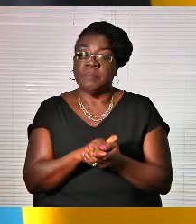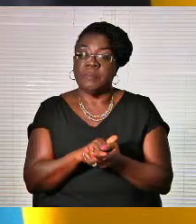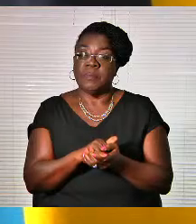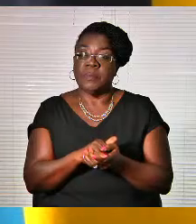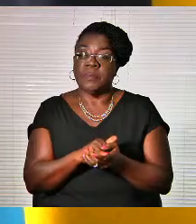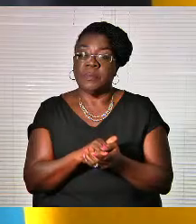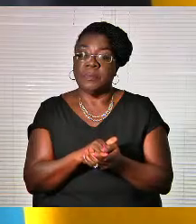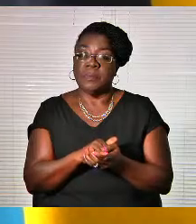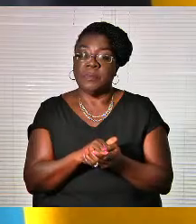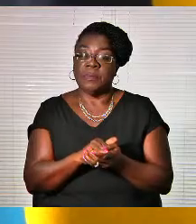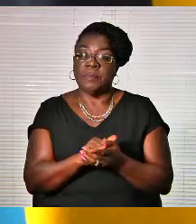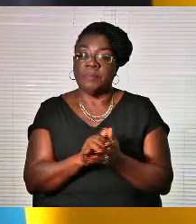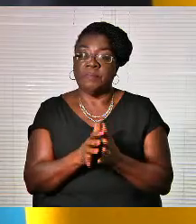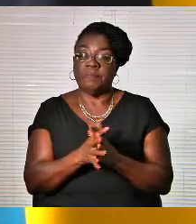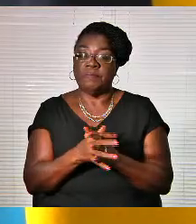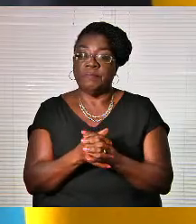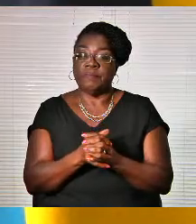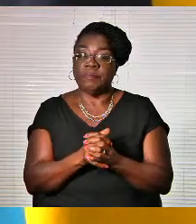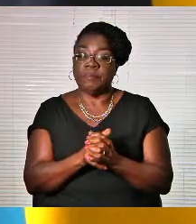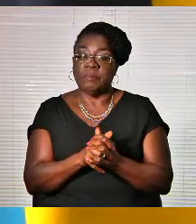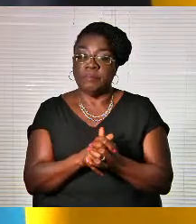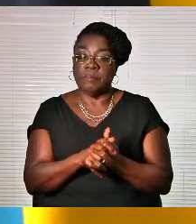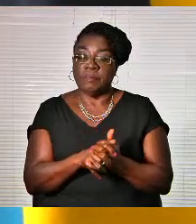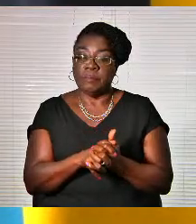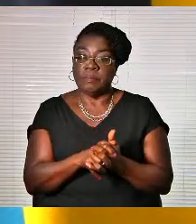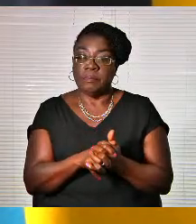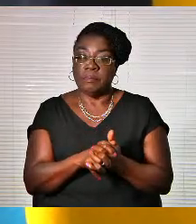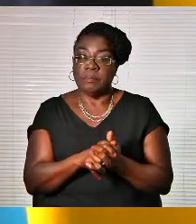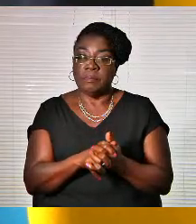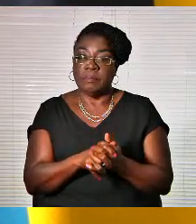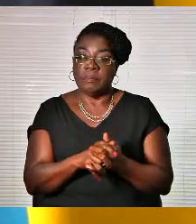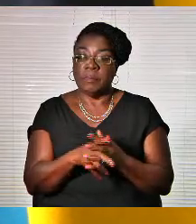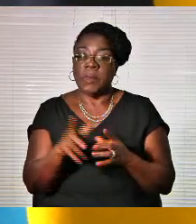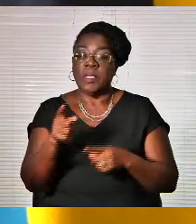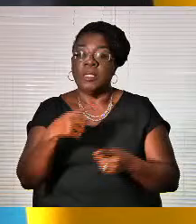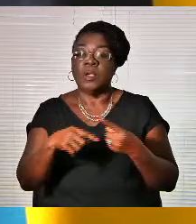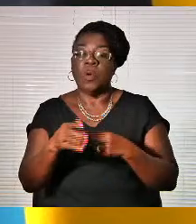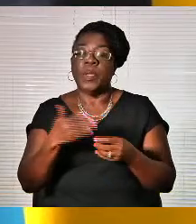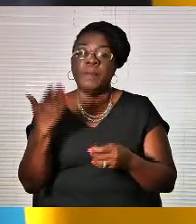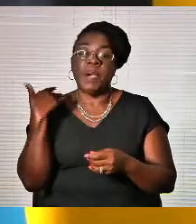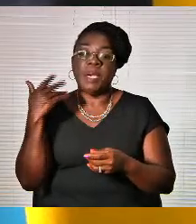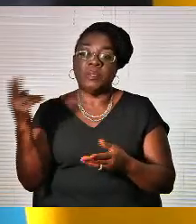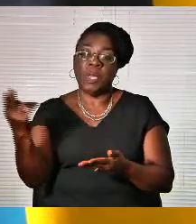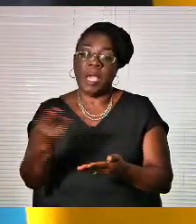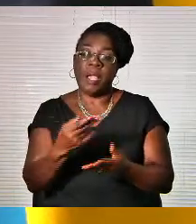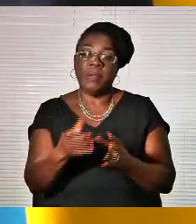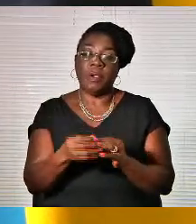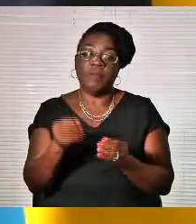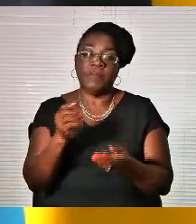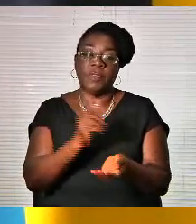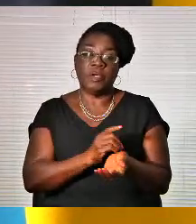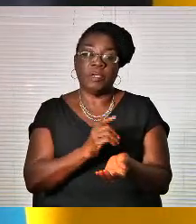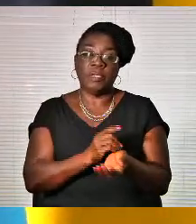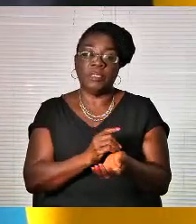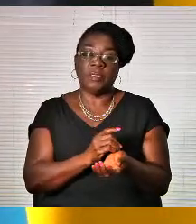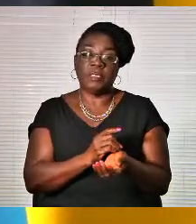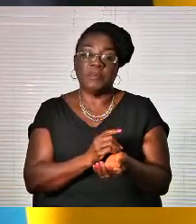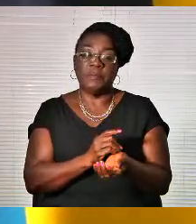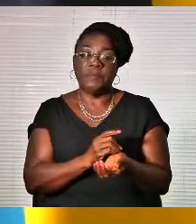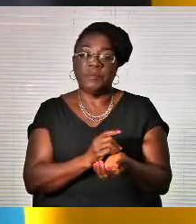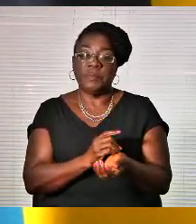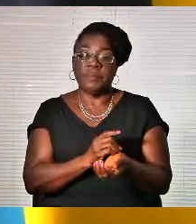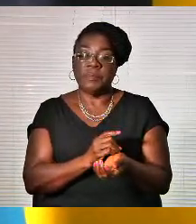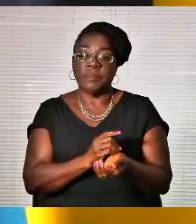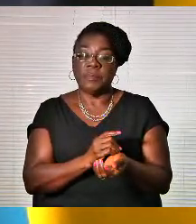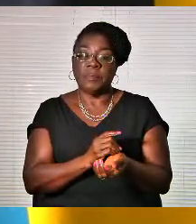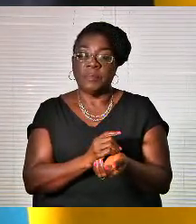next question. Okay, my next question is going back to the hiring of those doctors. So on top of them, I've already